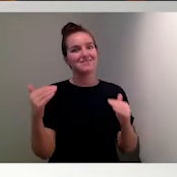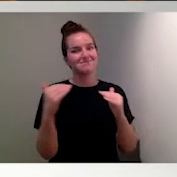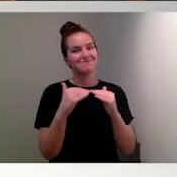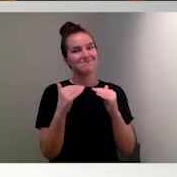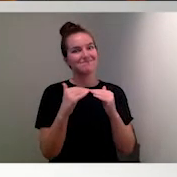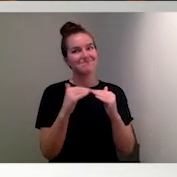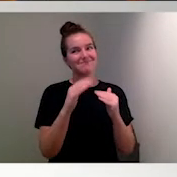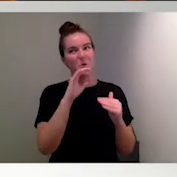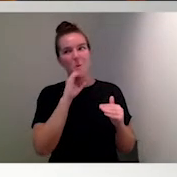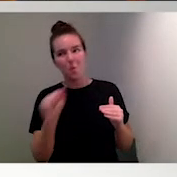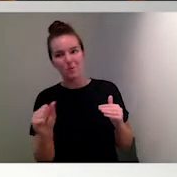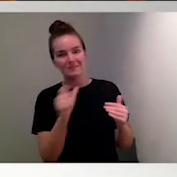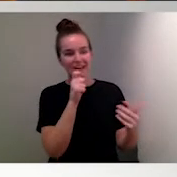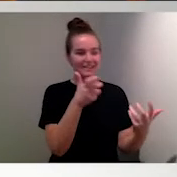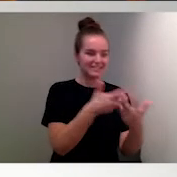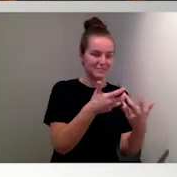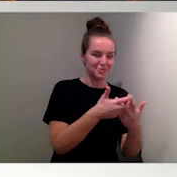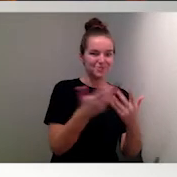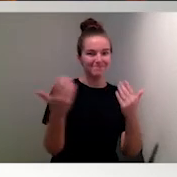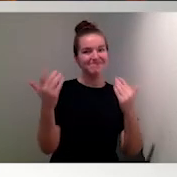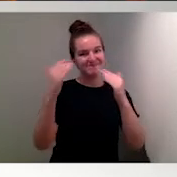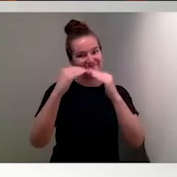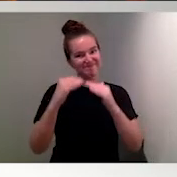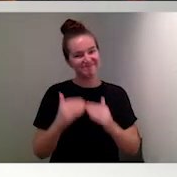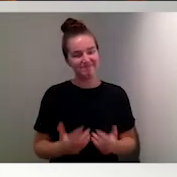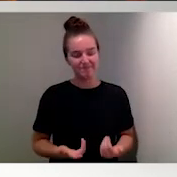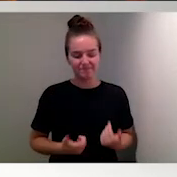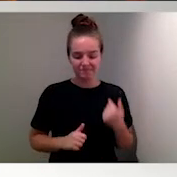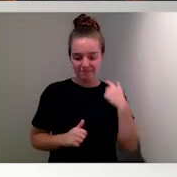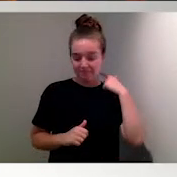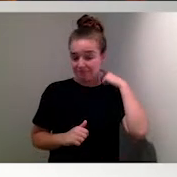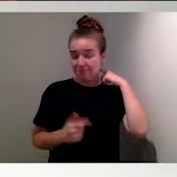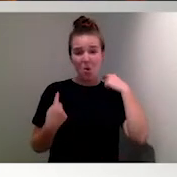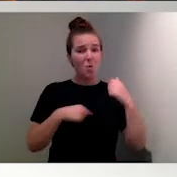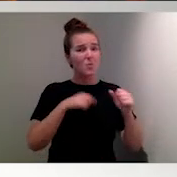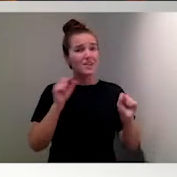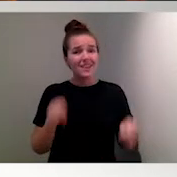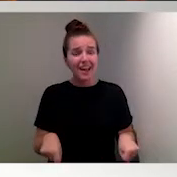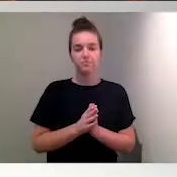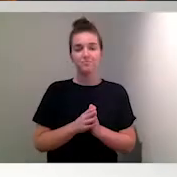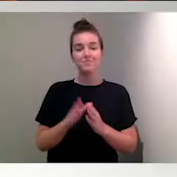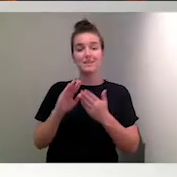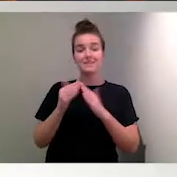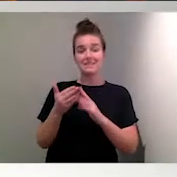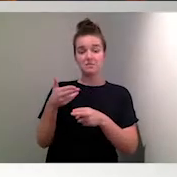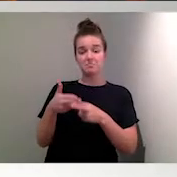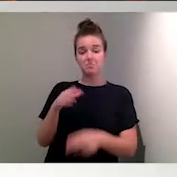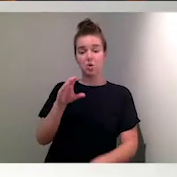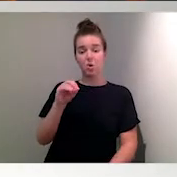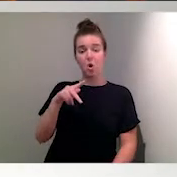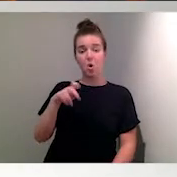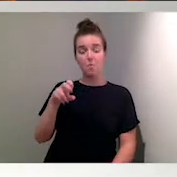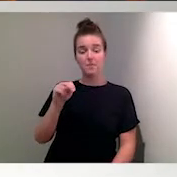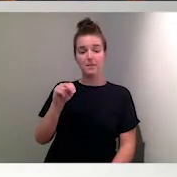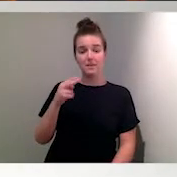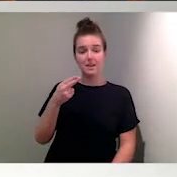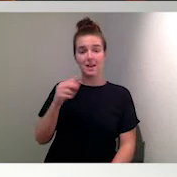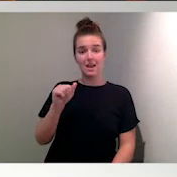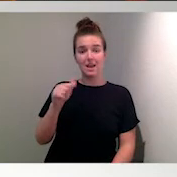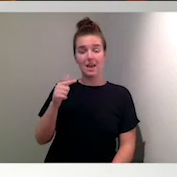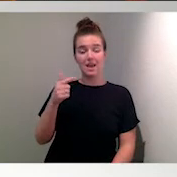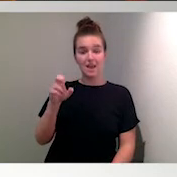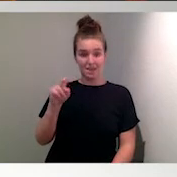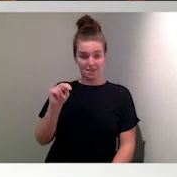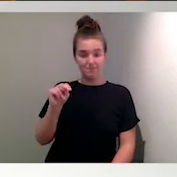they're doing. You know, down the streets of Copenhagen, they have added a sidewalk that is